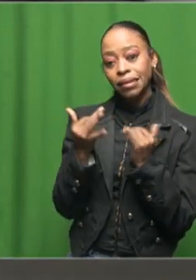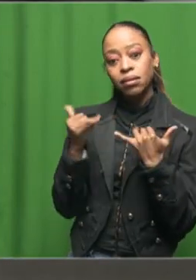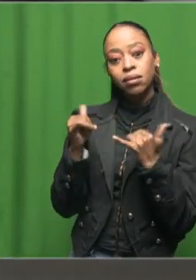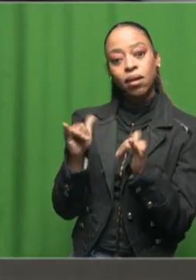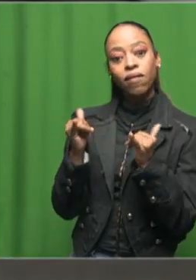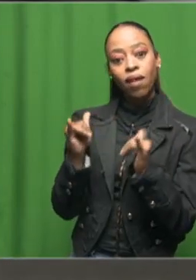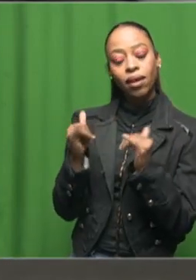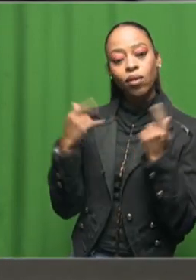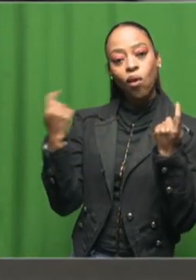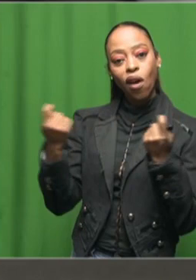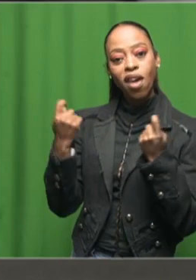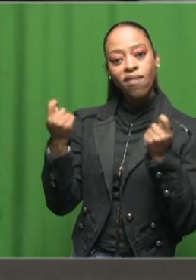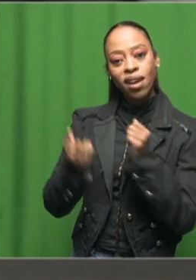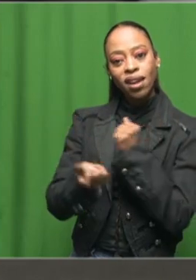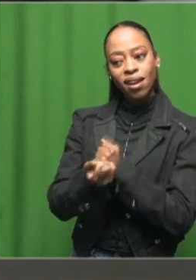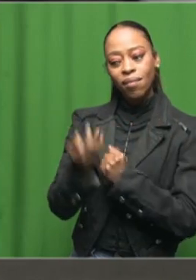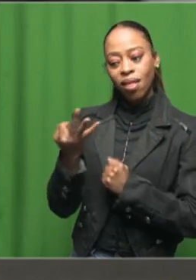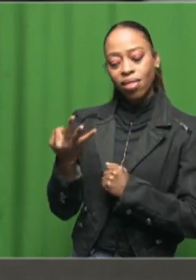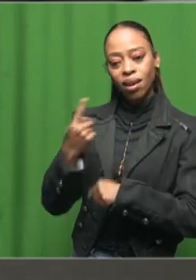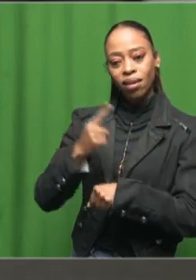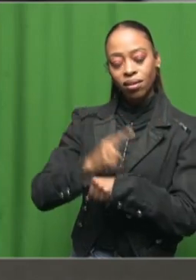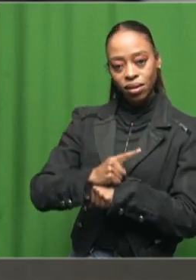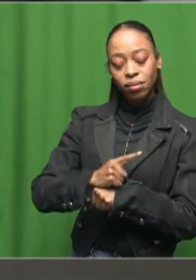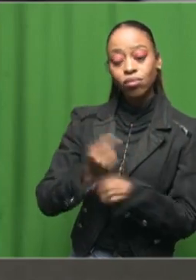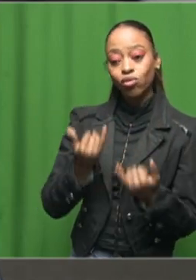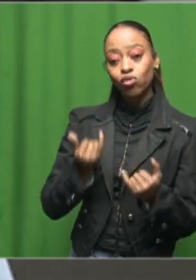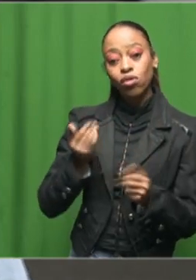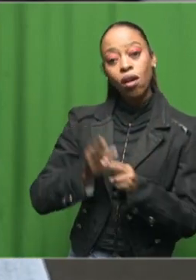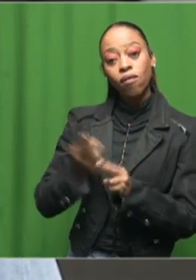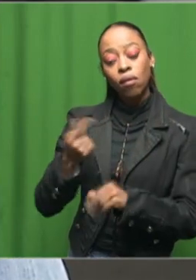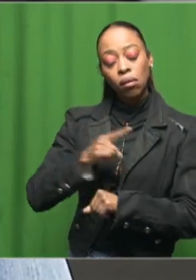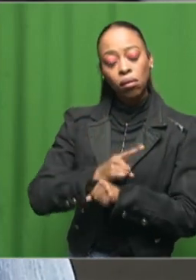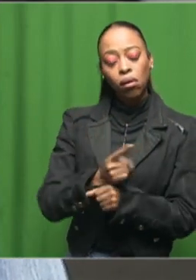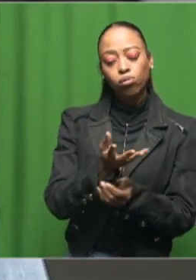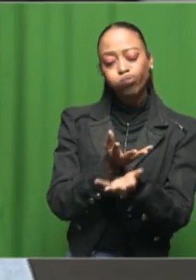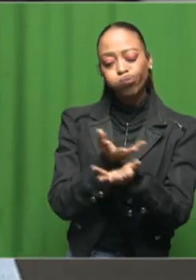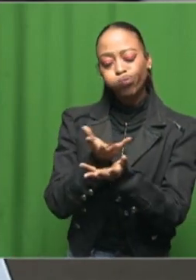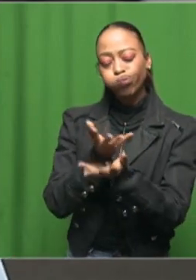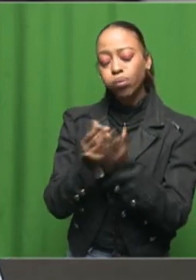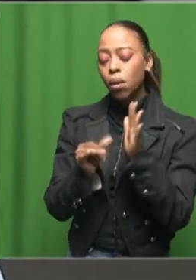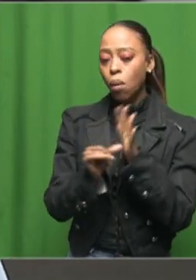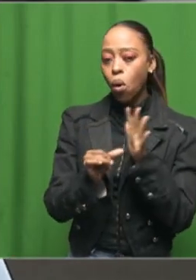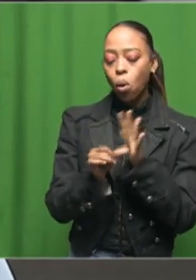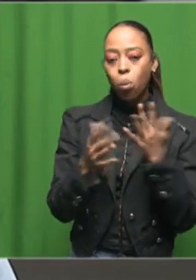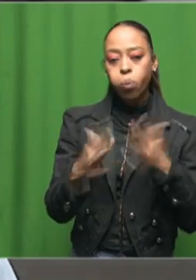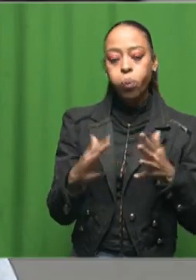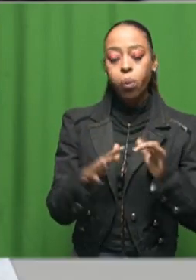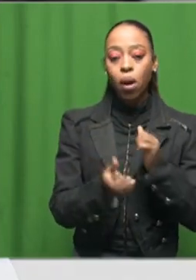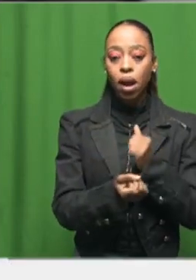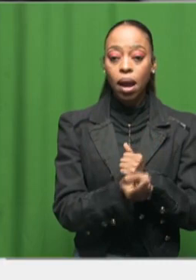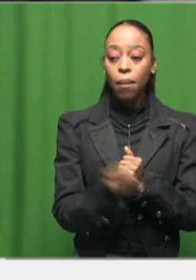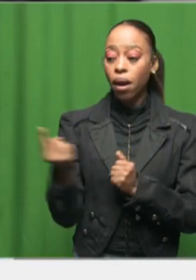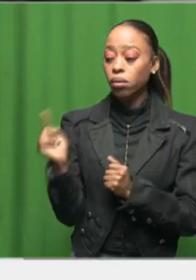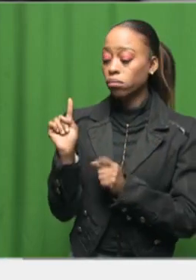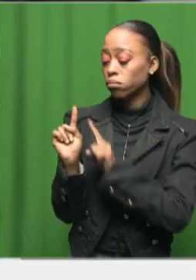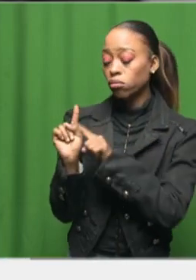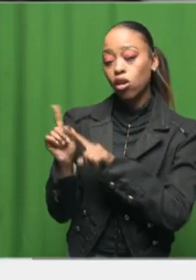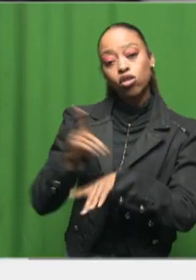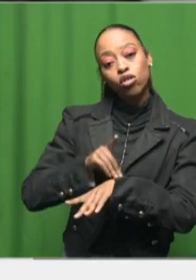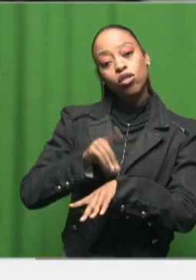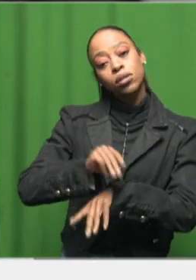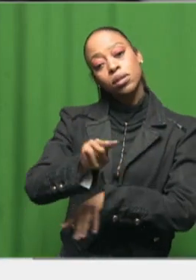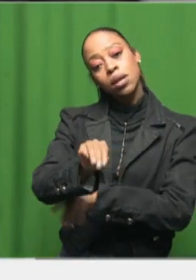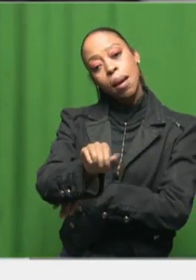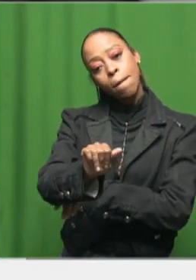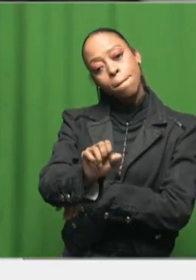event, culminates today, and some very, very important discussions have been had. And I'm joined now by Dr. Mashabane, who is the